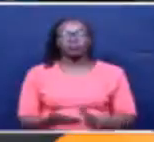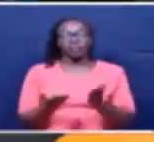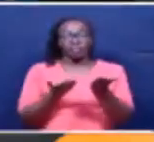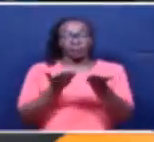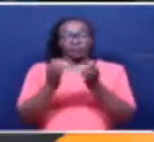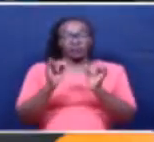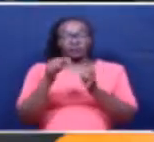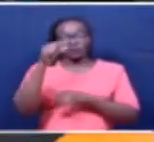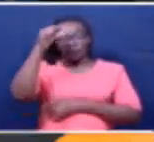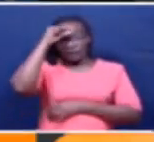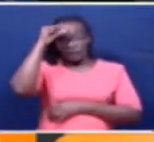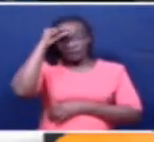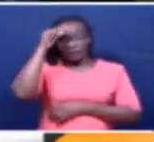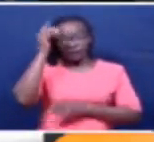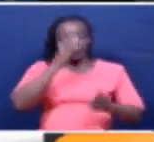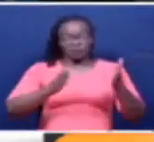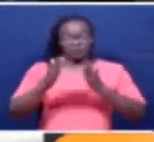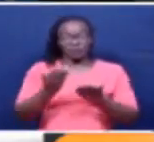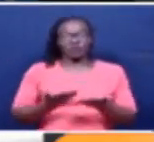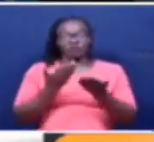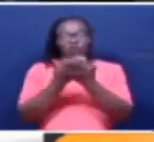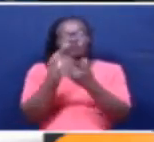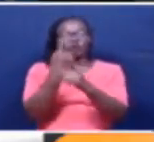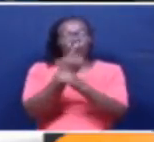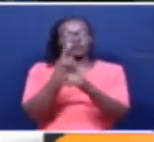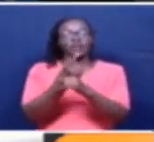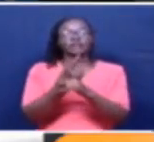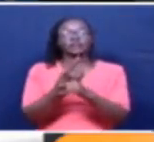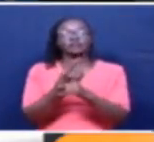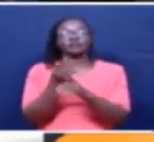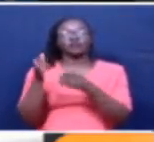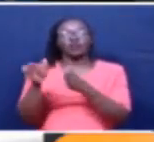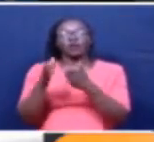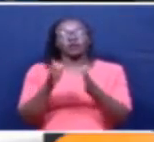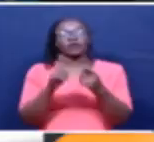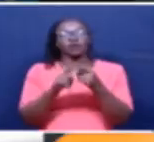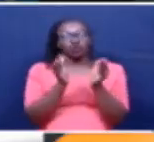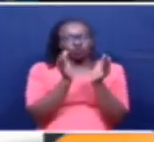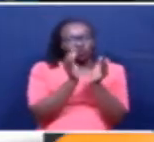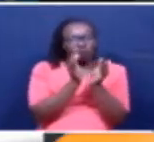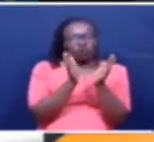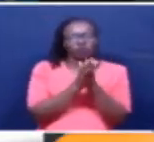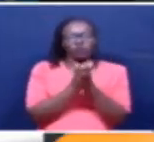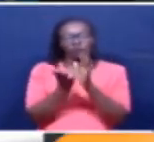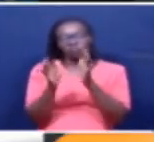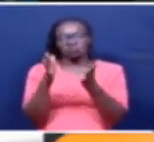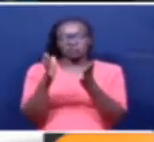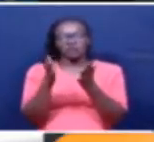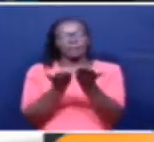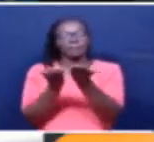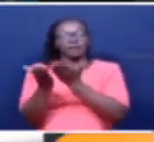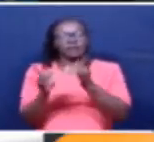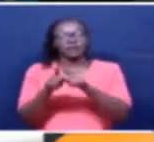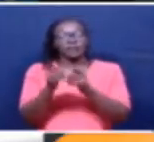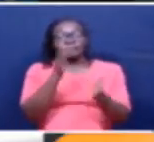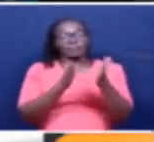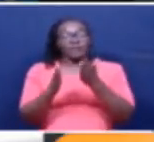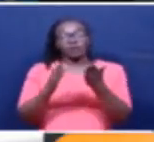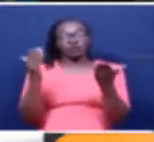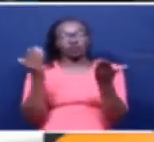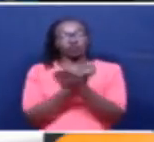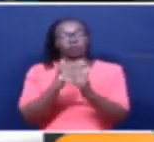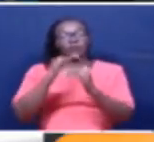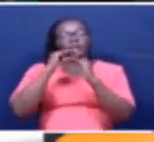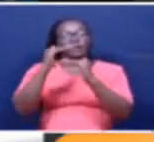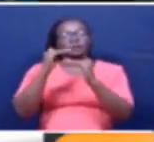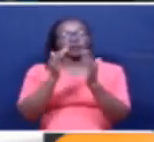the government is positioning itself to offer alternative credit avenues to small and medium enterprises as plans to remove limits on